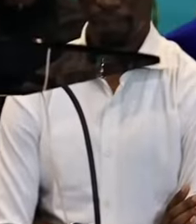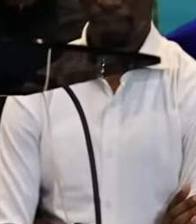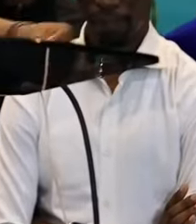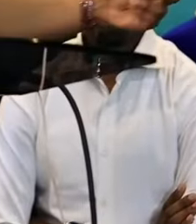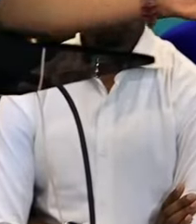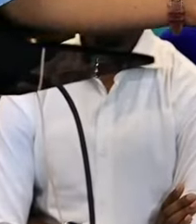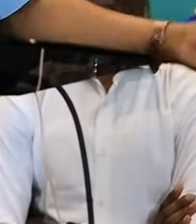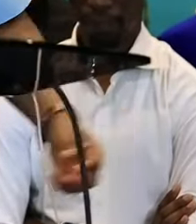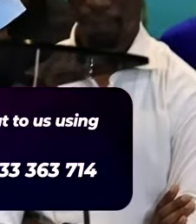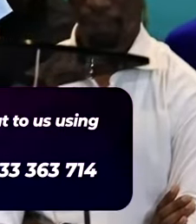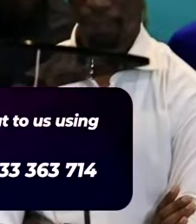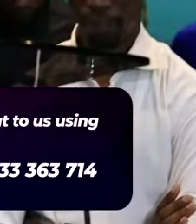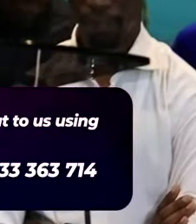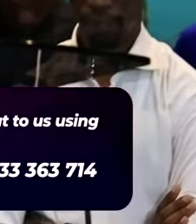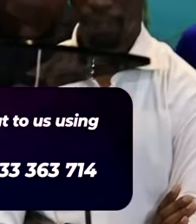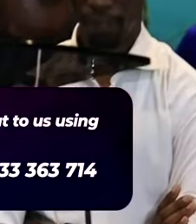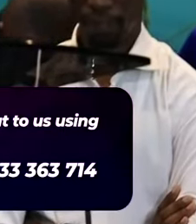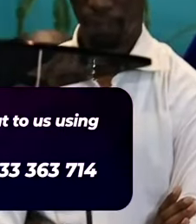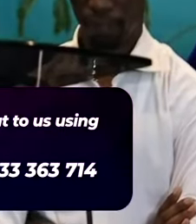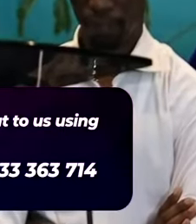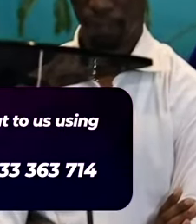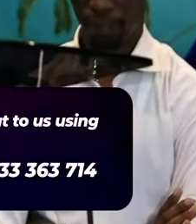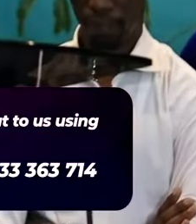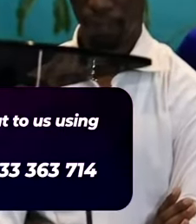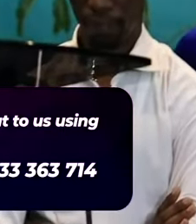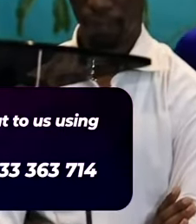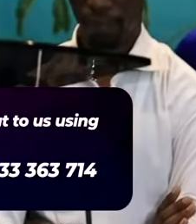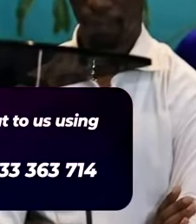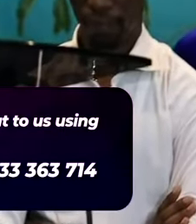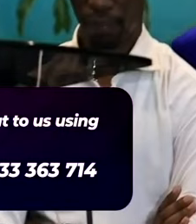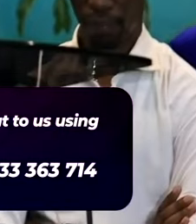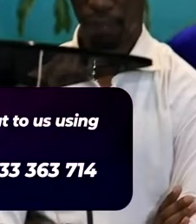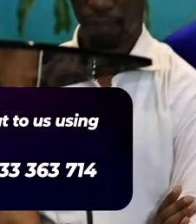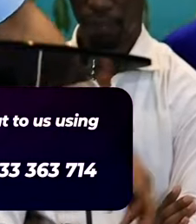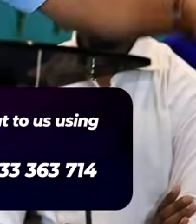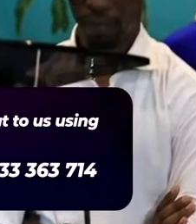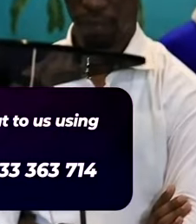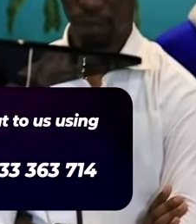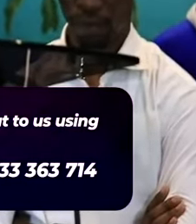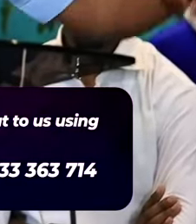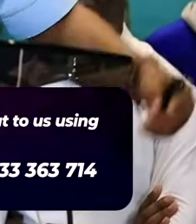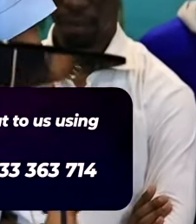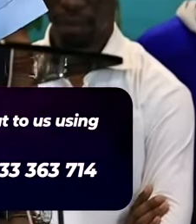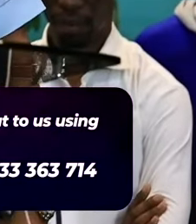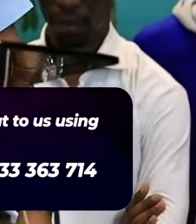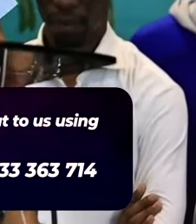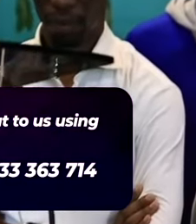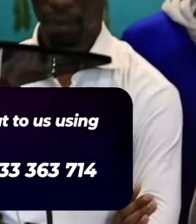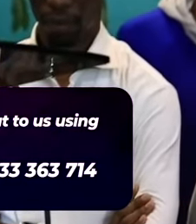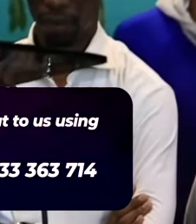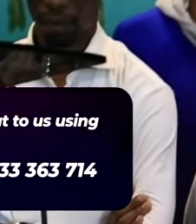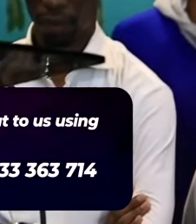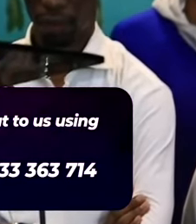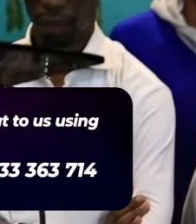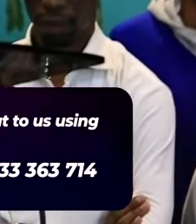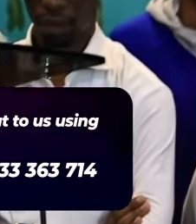minute, just whisper a prayer to God. As they hum the refrain for us, it is well. Those of you standing, just